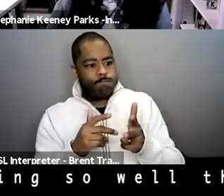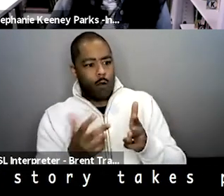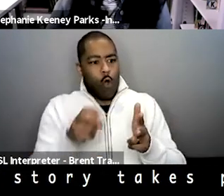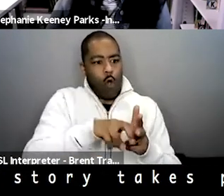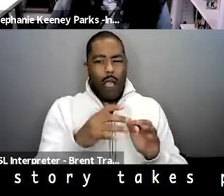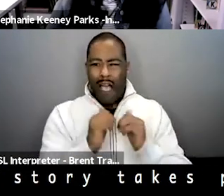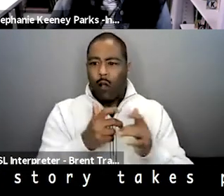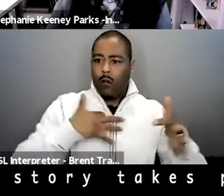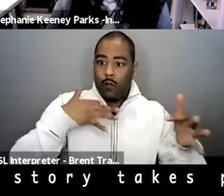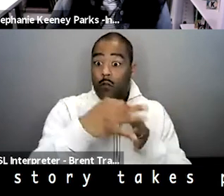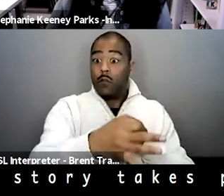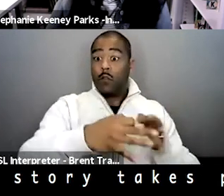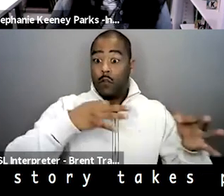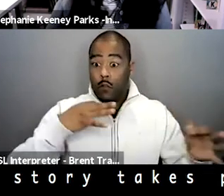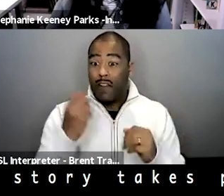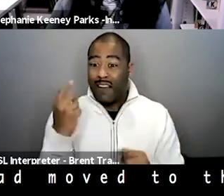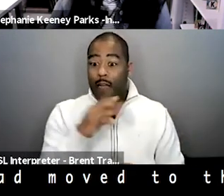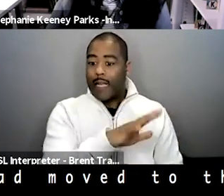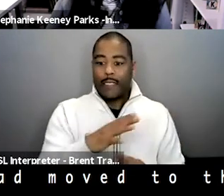was learning what was going on. It was going so well that